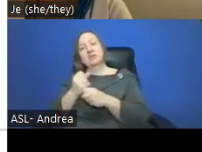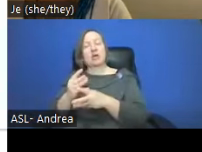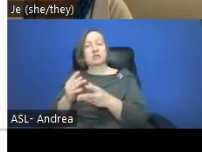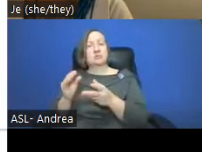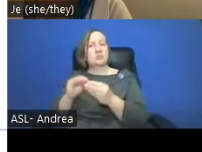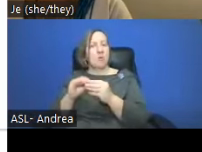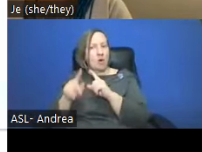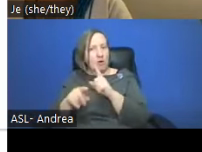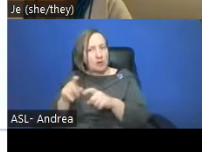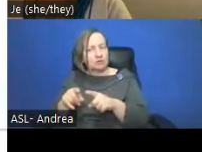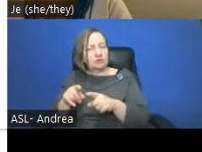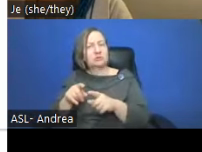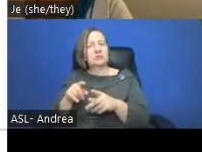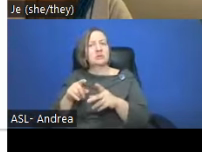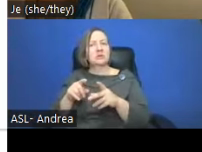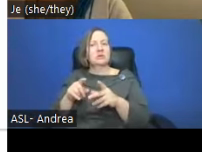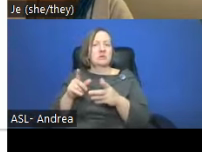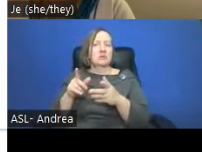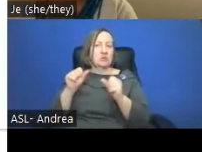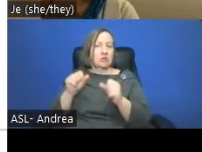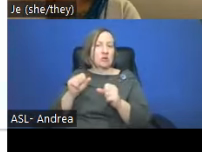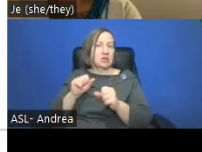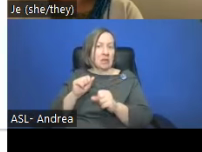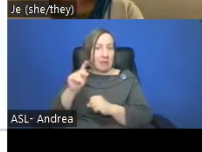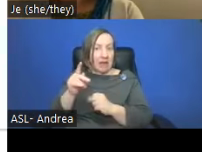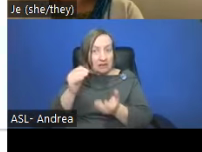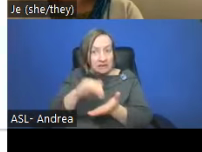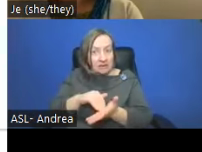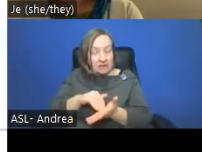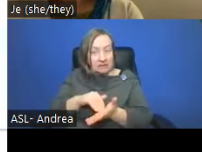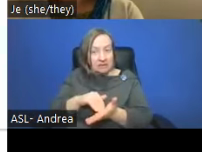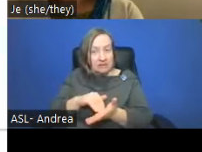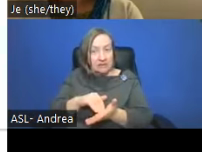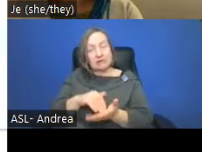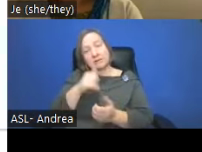more questions, would they not be able to go back again?